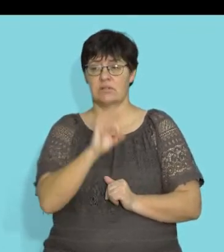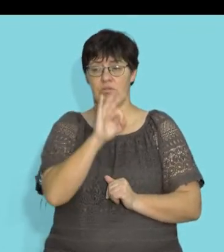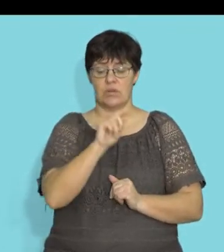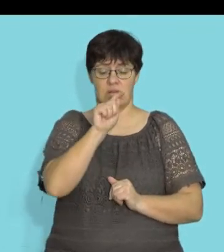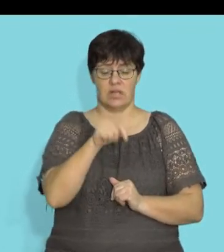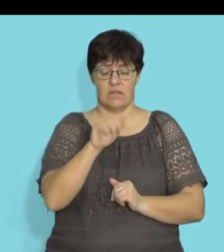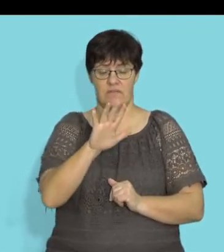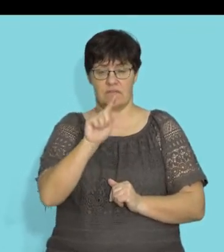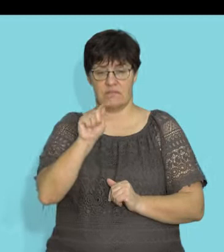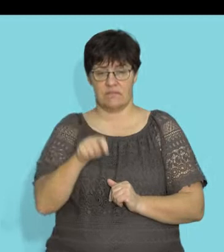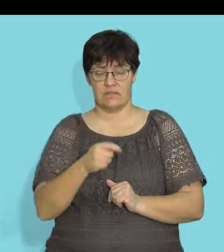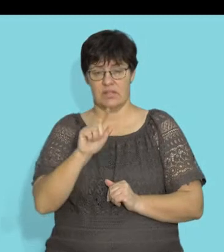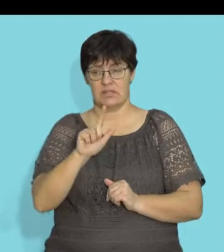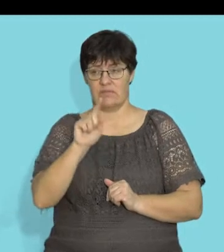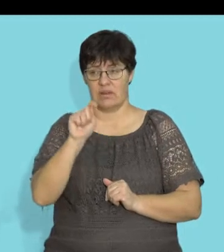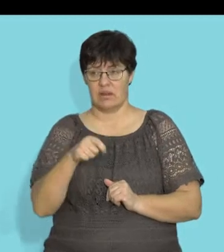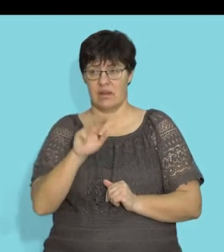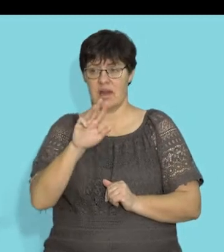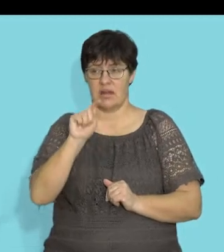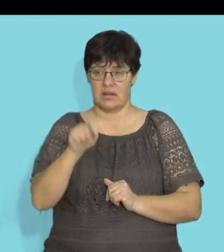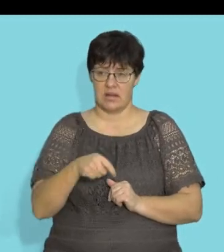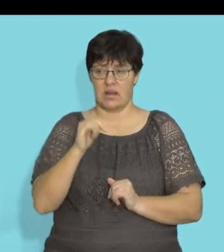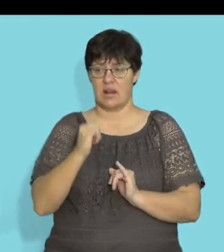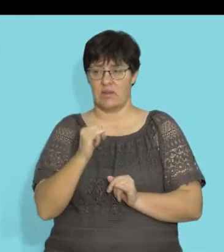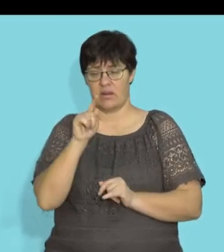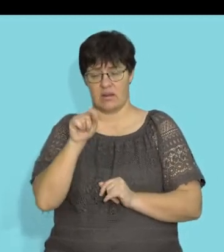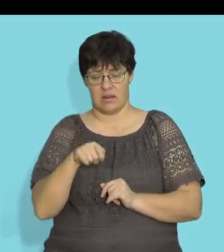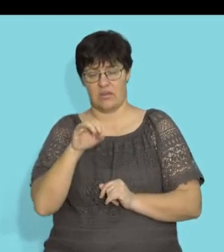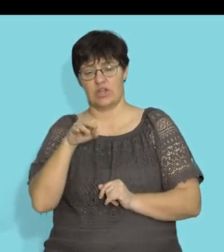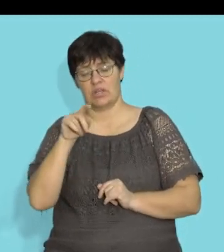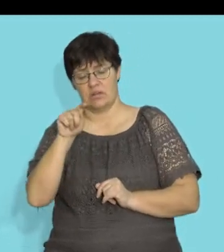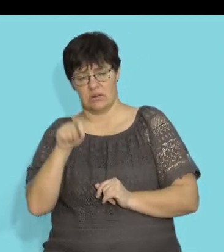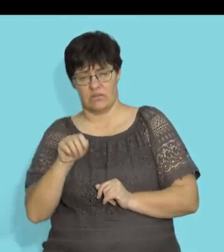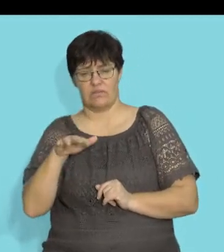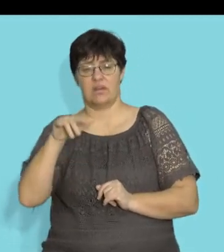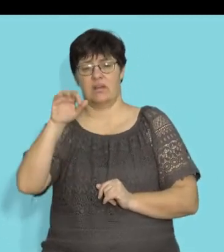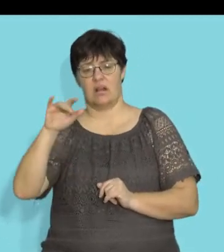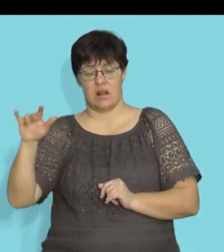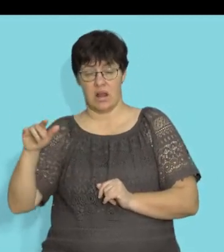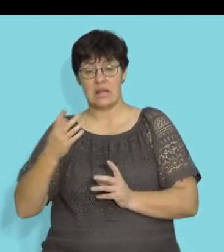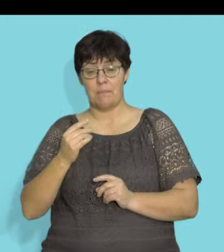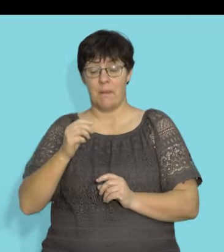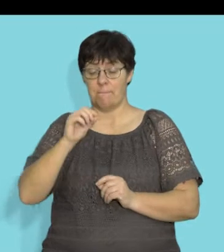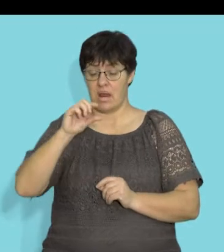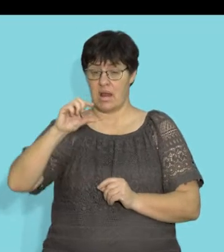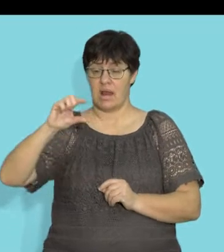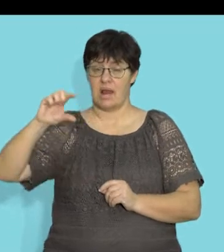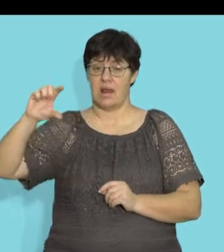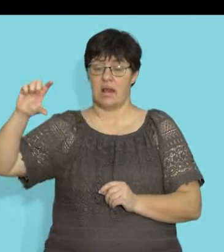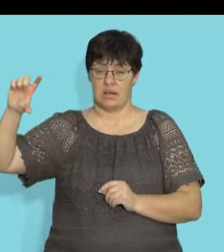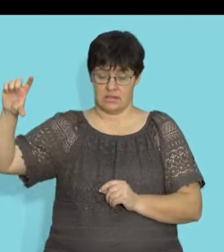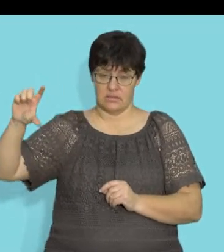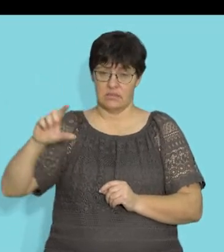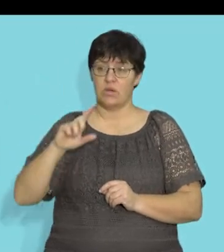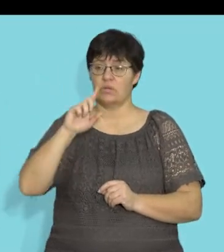be 3, 5, 7, going on, and I'm sure you guys can see that the numbers are getting bigger. They're not getting smaller, so